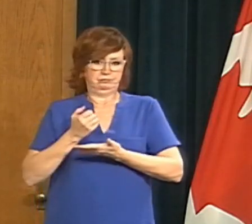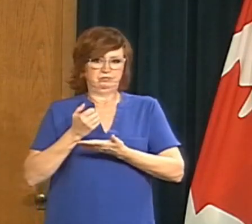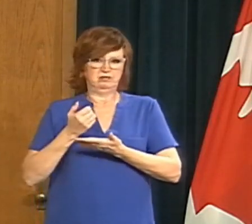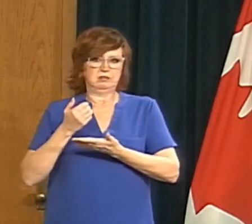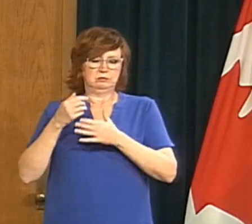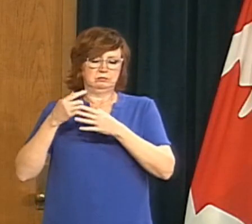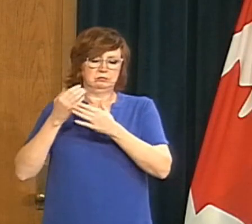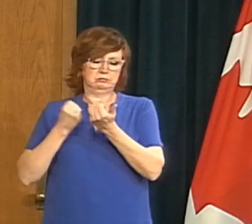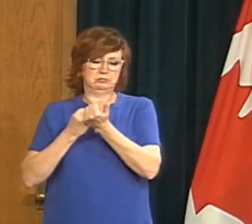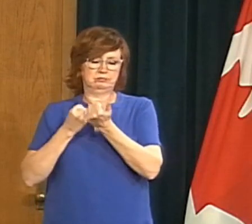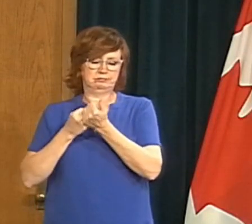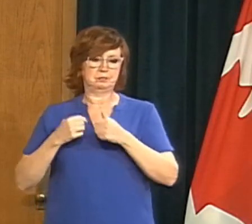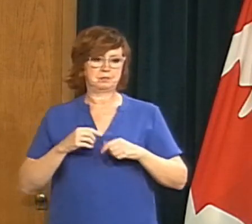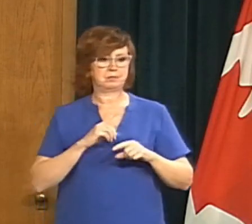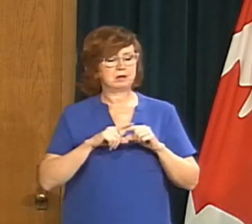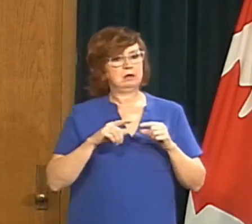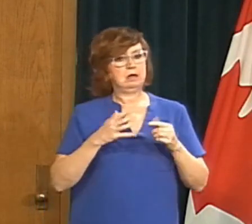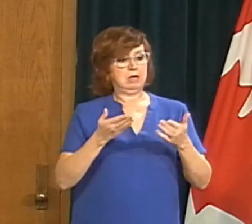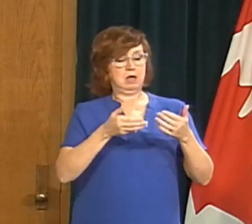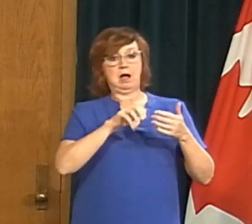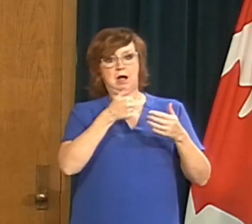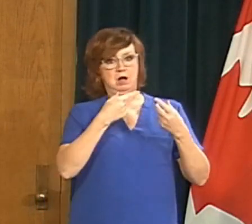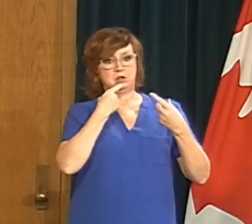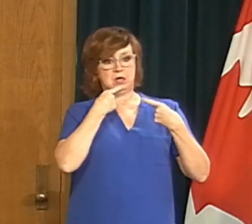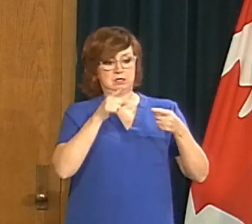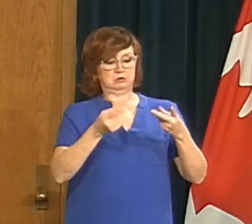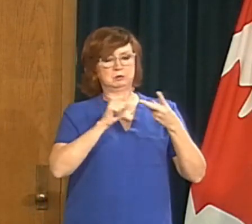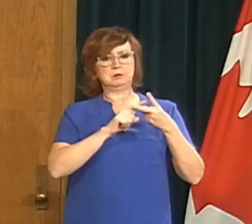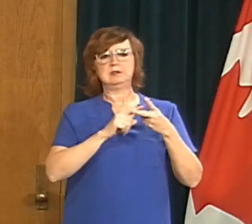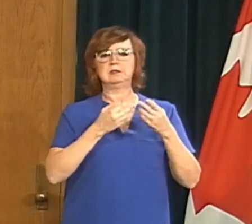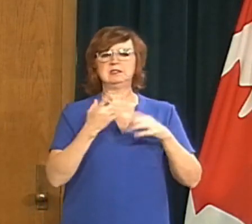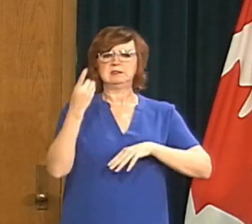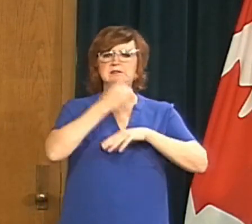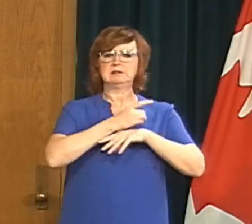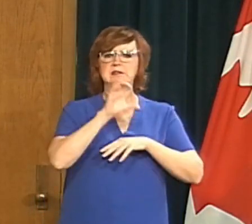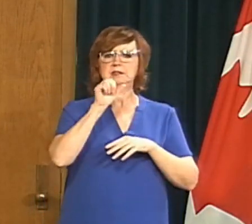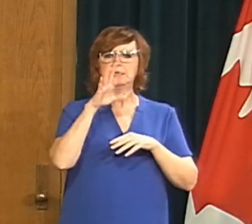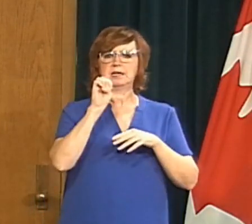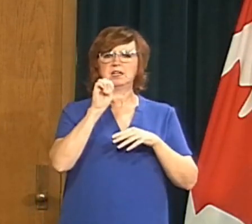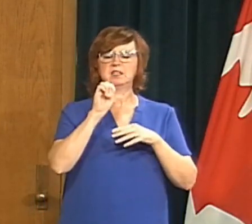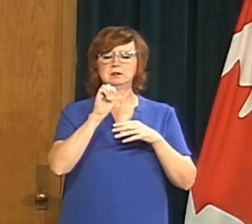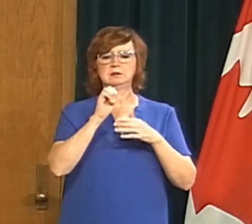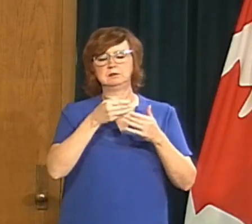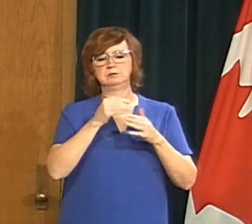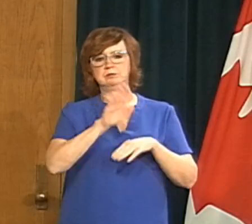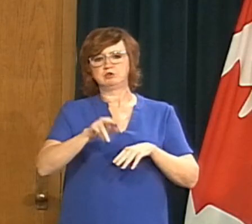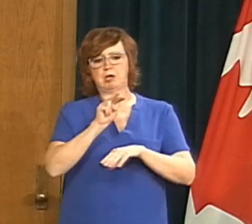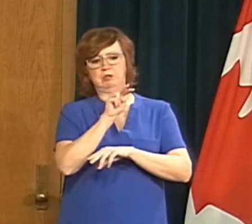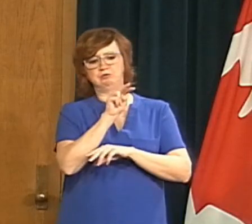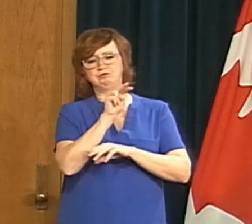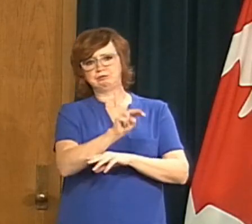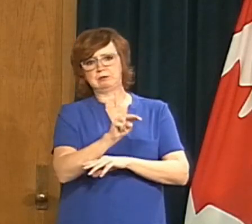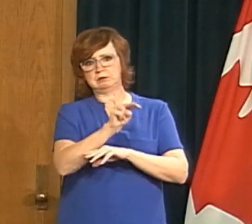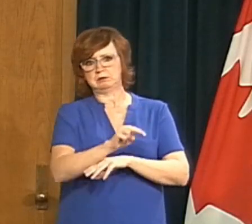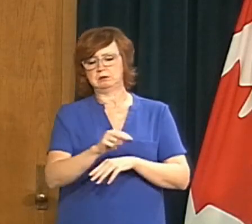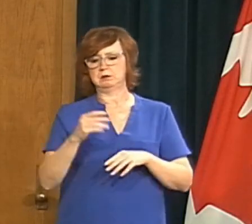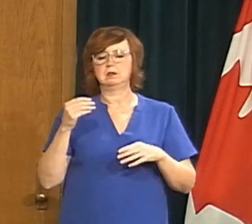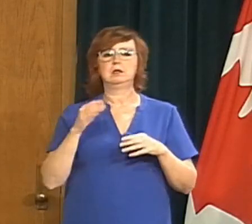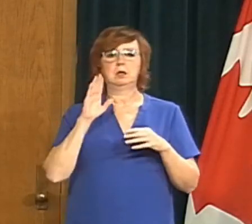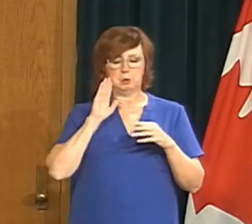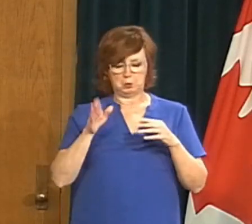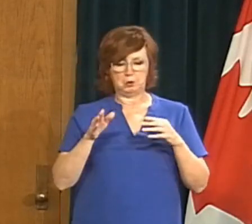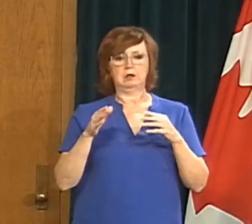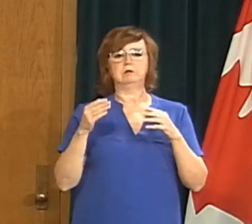childcare is available for those who need it as we begin our Re-Open plan. Back in March, when we closed our K-12 school